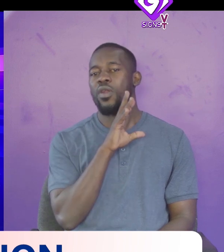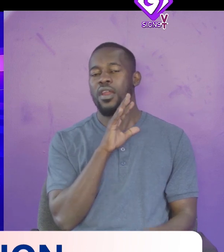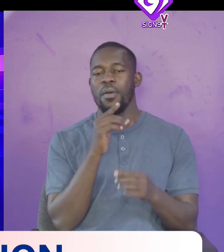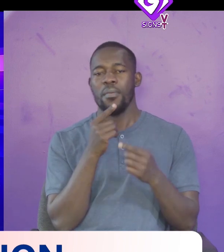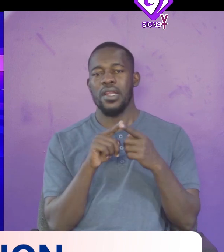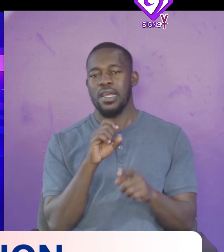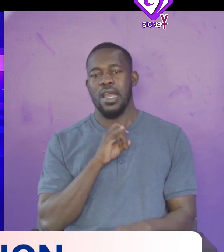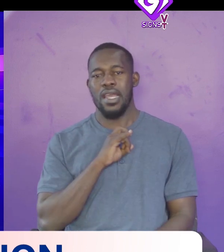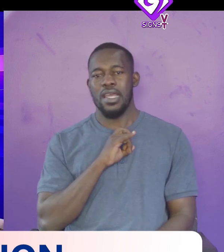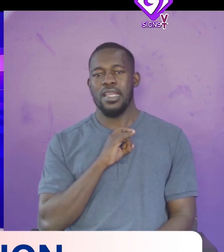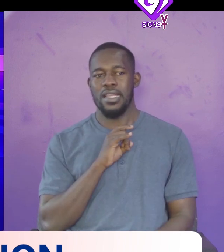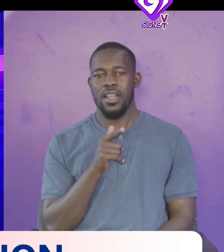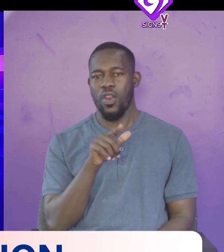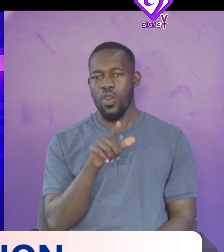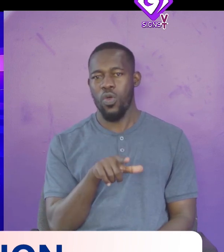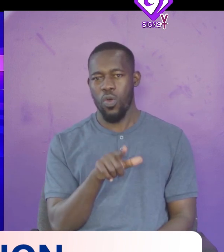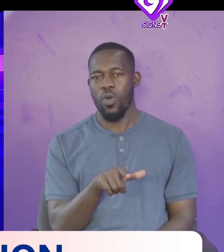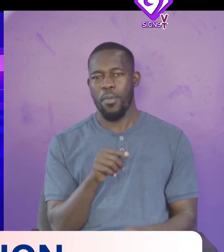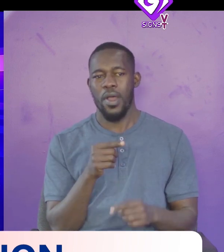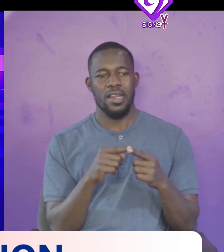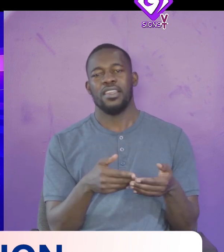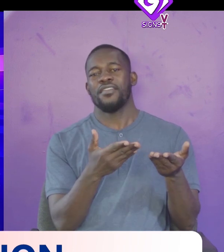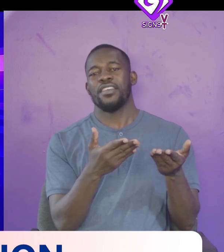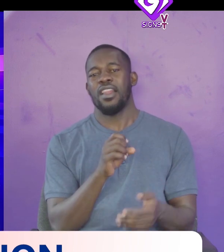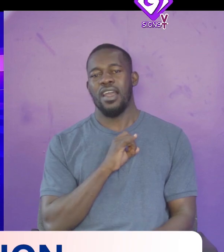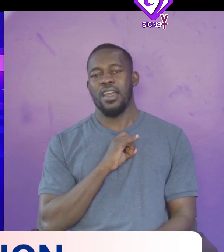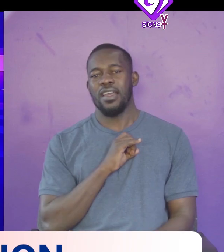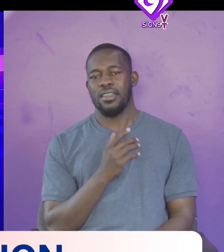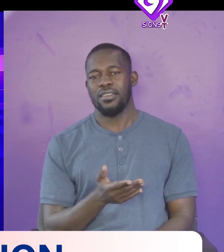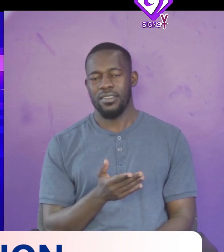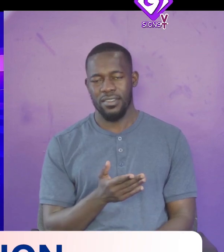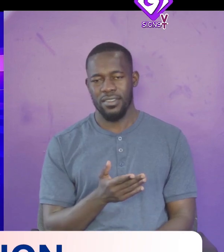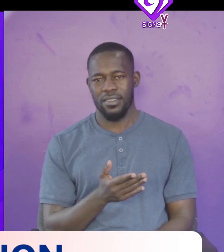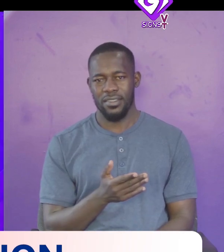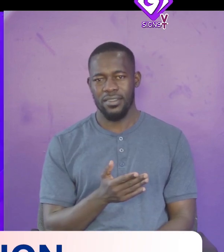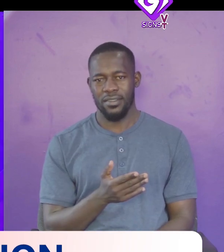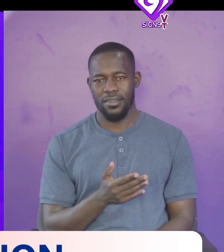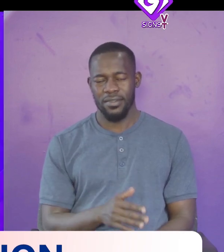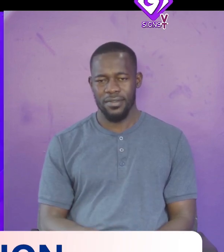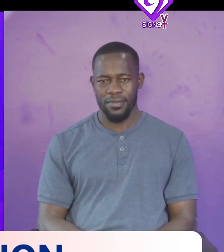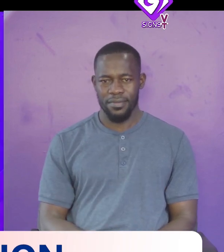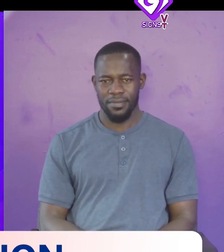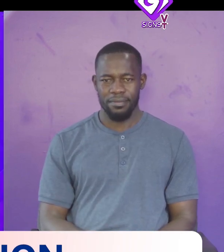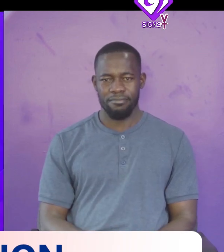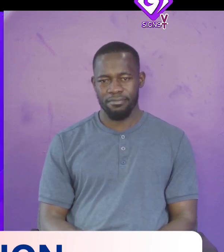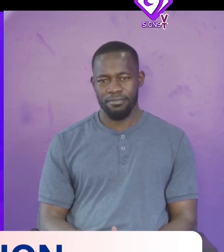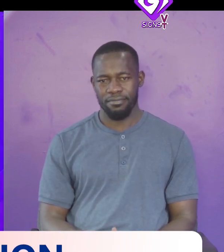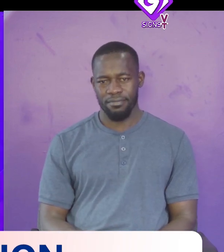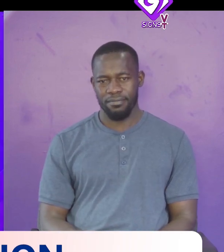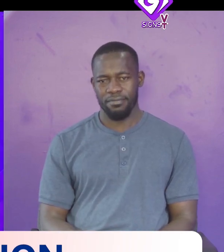were not louder, were given. No, actually, I remember the water more. You should go back to your